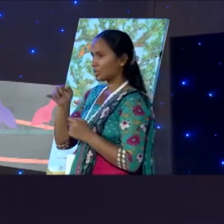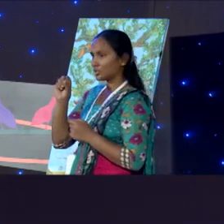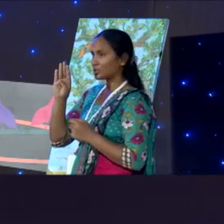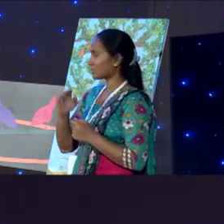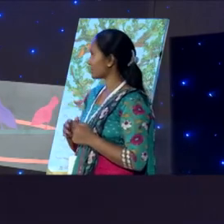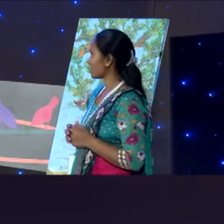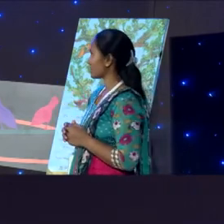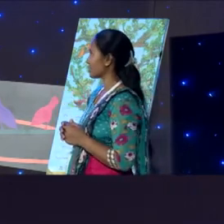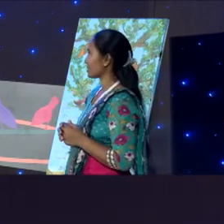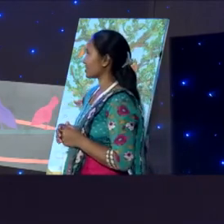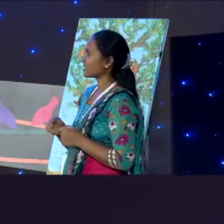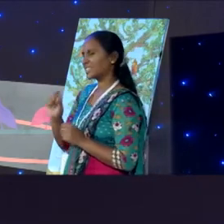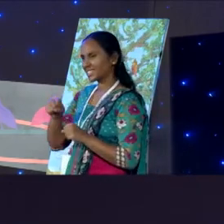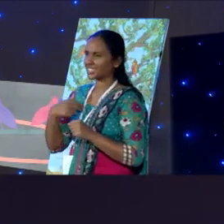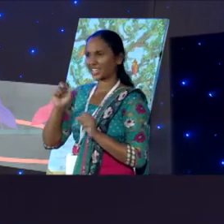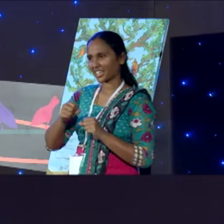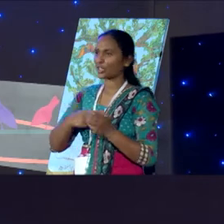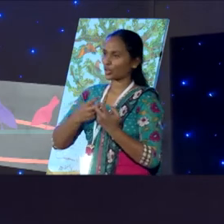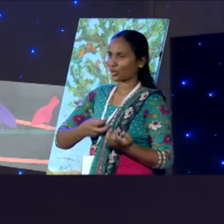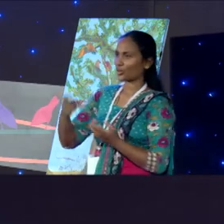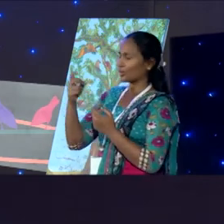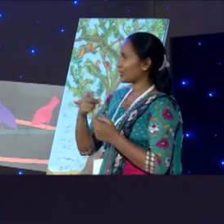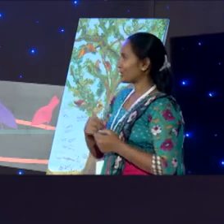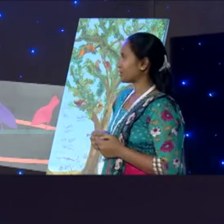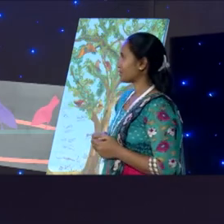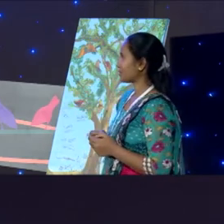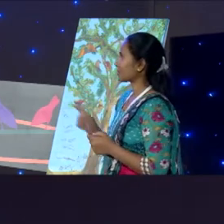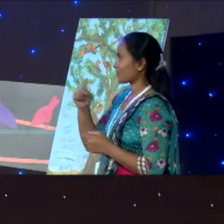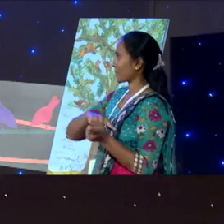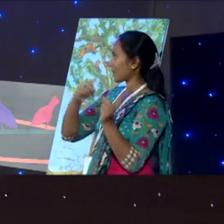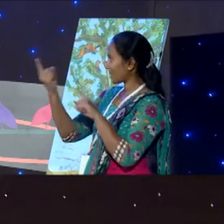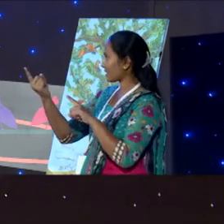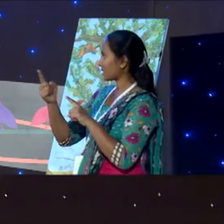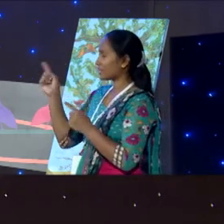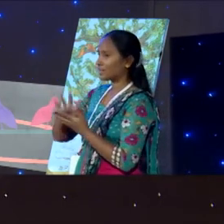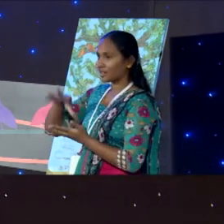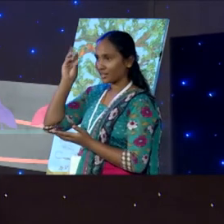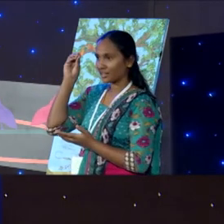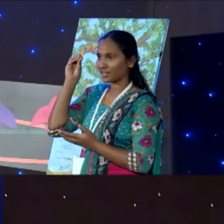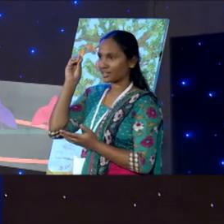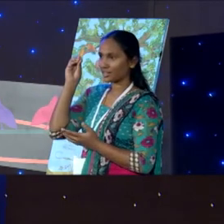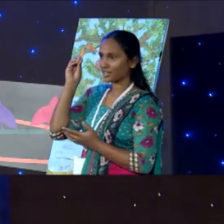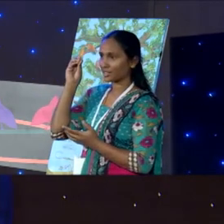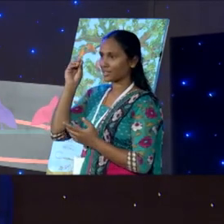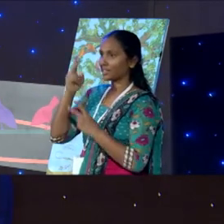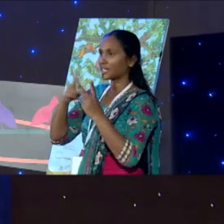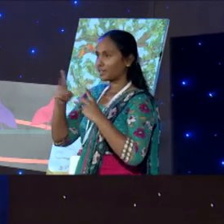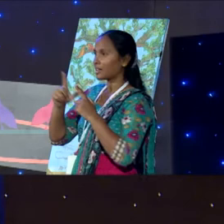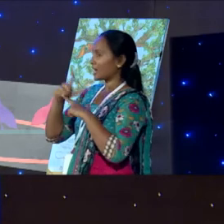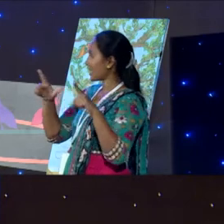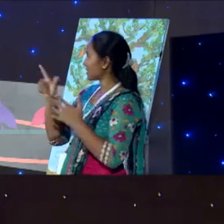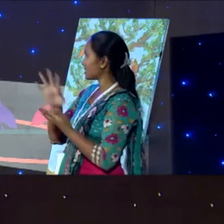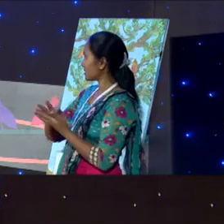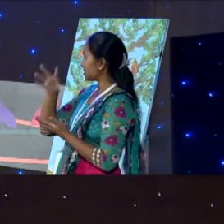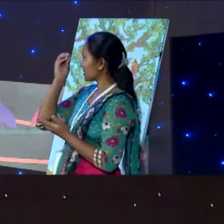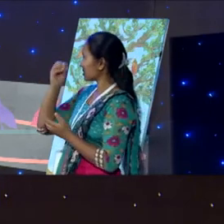like, no, that I'll figure. I'm going to be okay. So they let me go. I went there. I learned Spanish and Portuguese. FIFA was